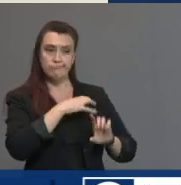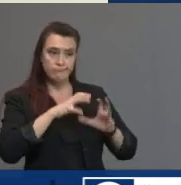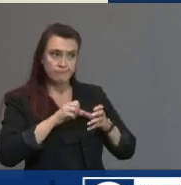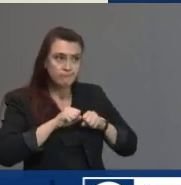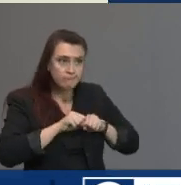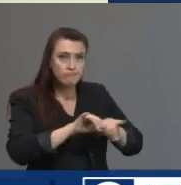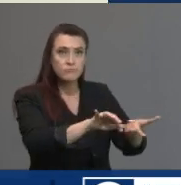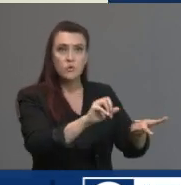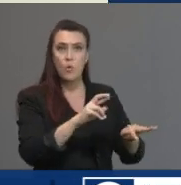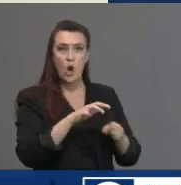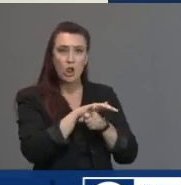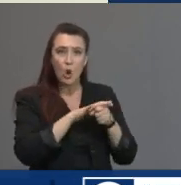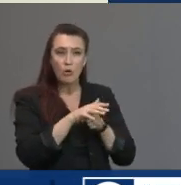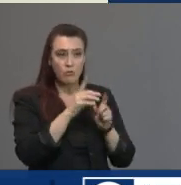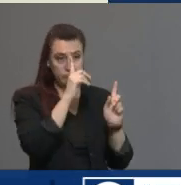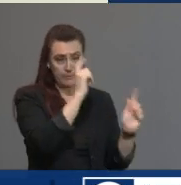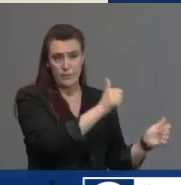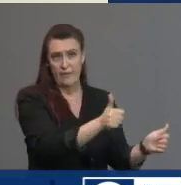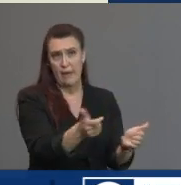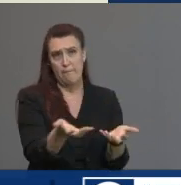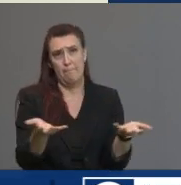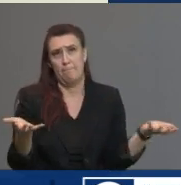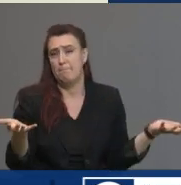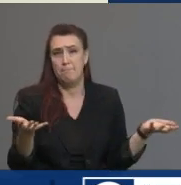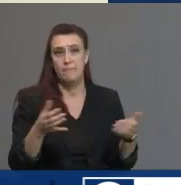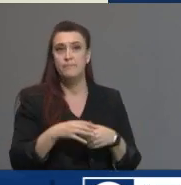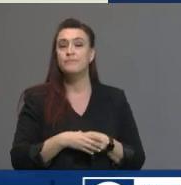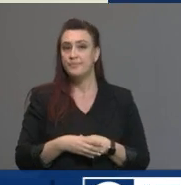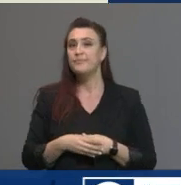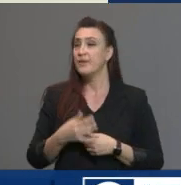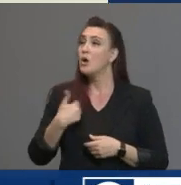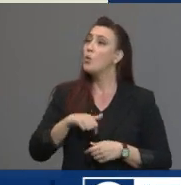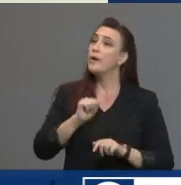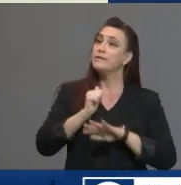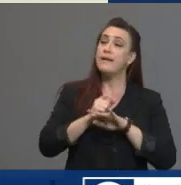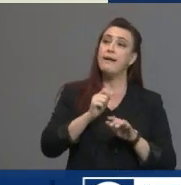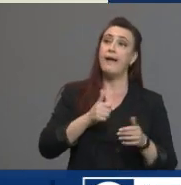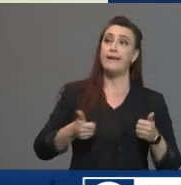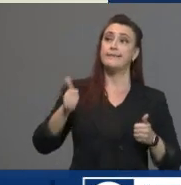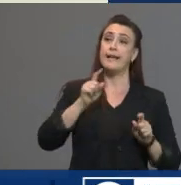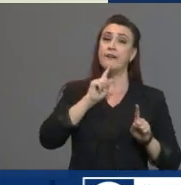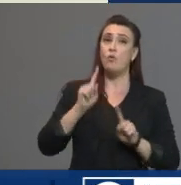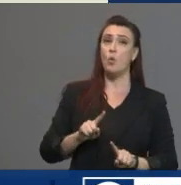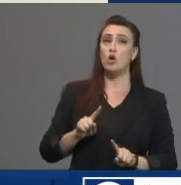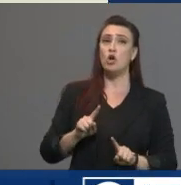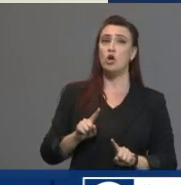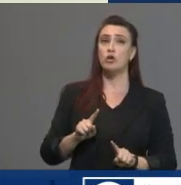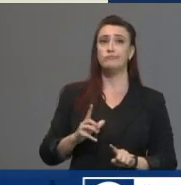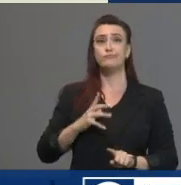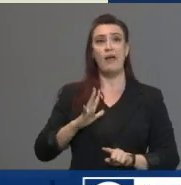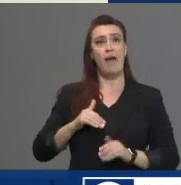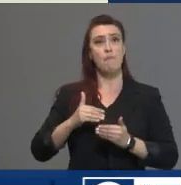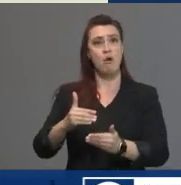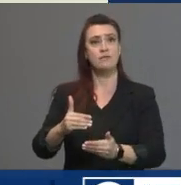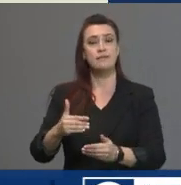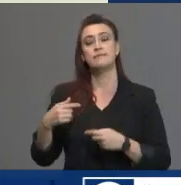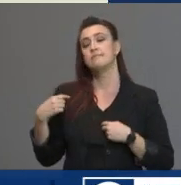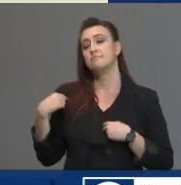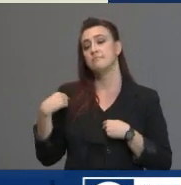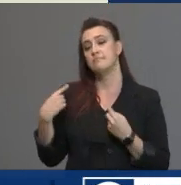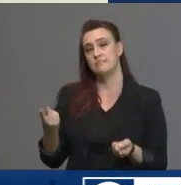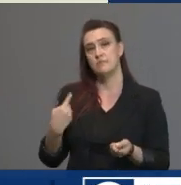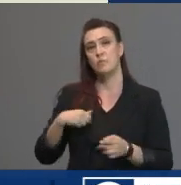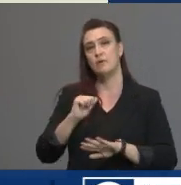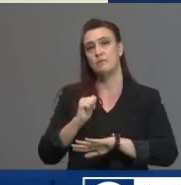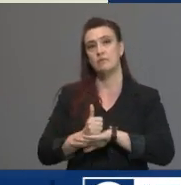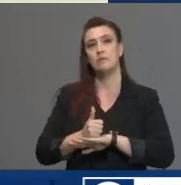to like the local jurisdictions. So when we put out an executive order, to date, we have